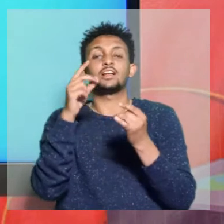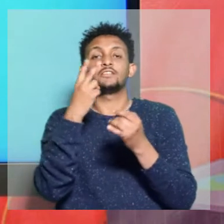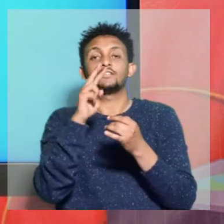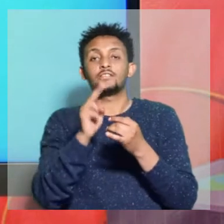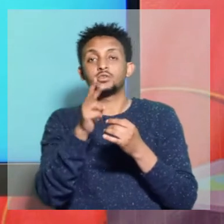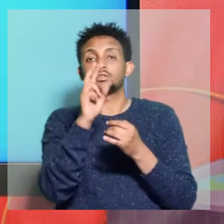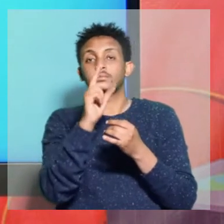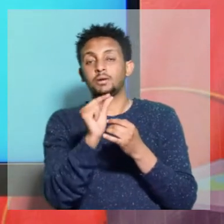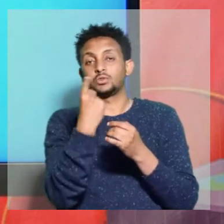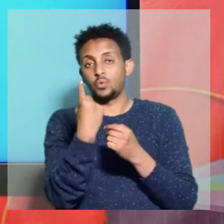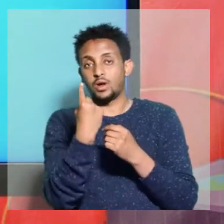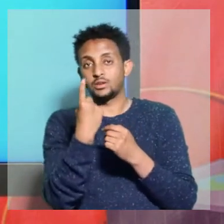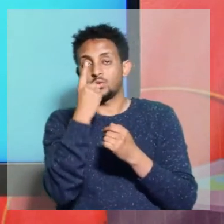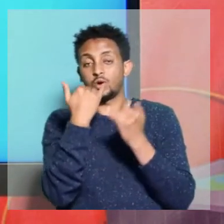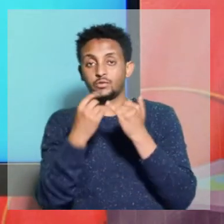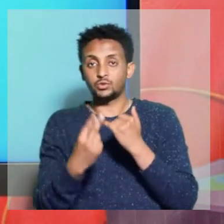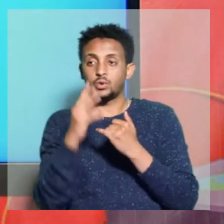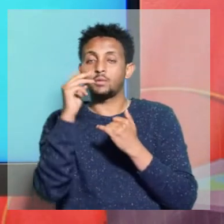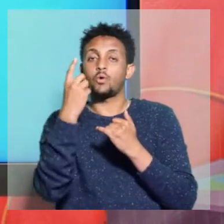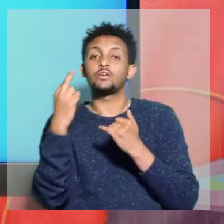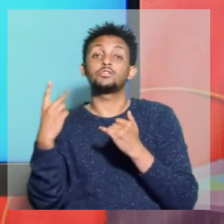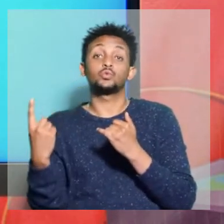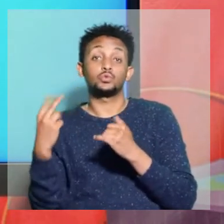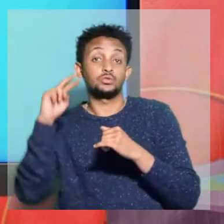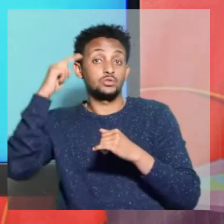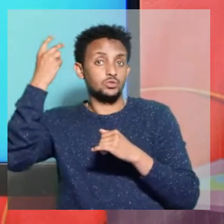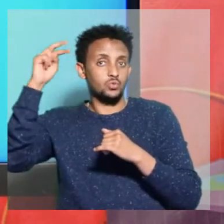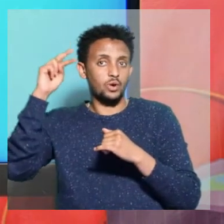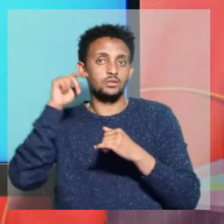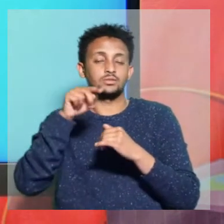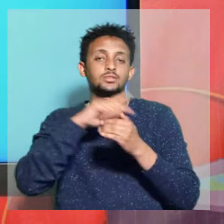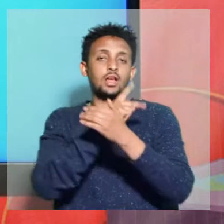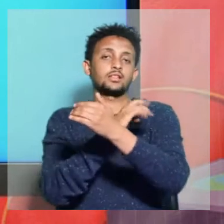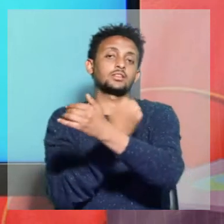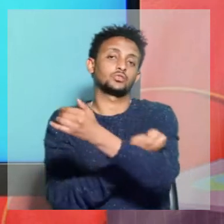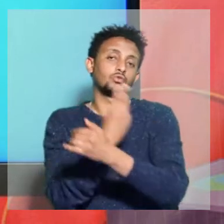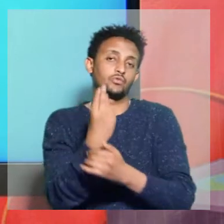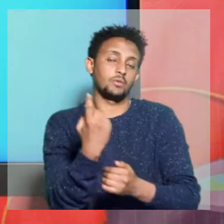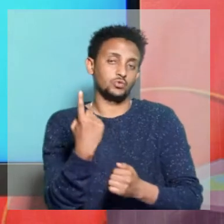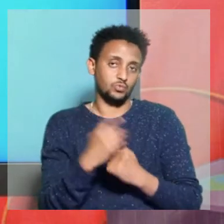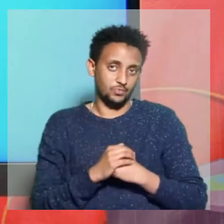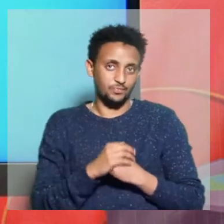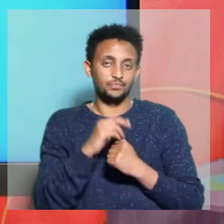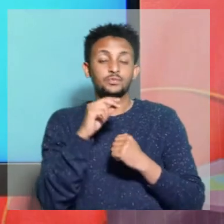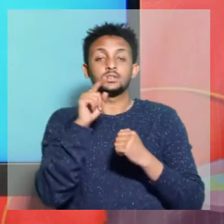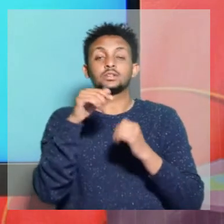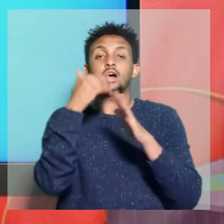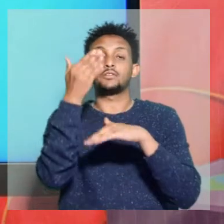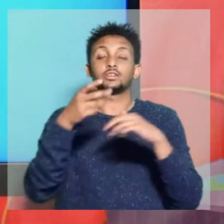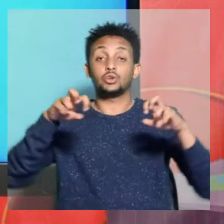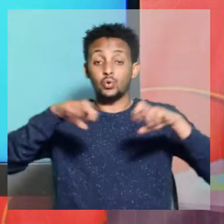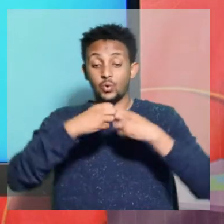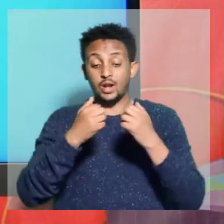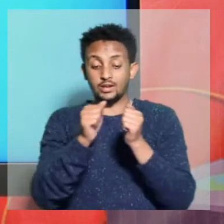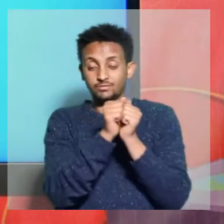of particle 1. 1 over 2 m2 u2 squared is the initial kinetic energy of mass 2. After they collide